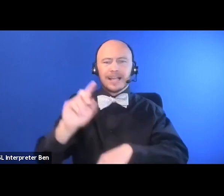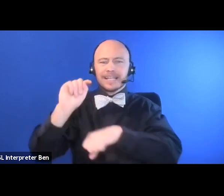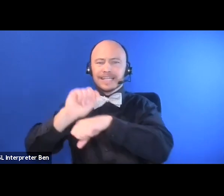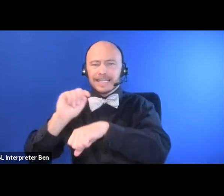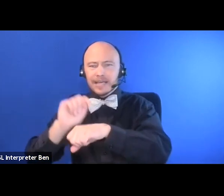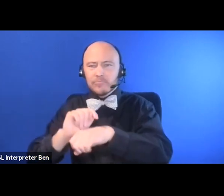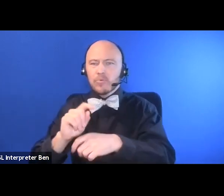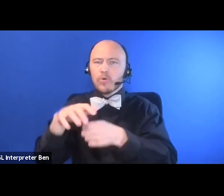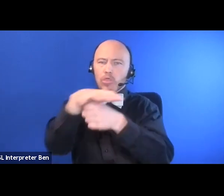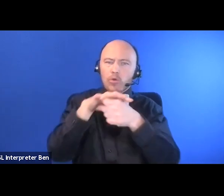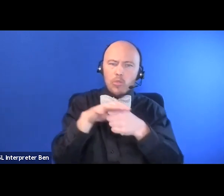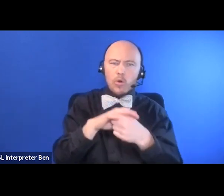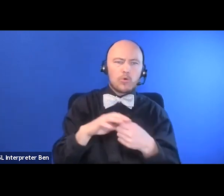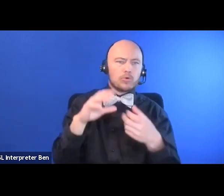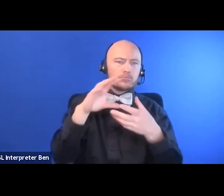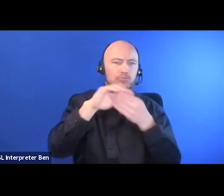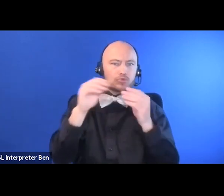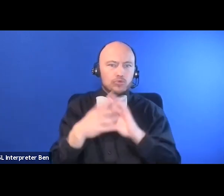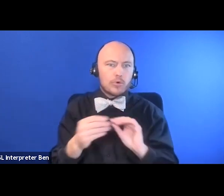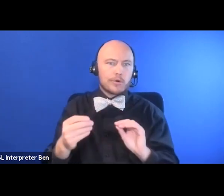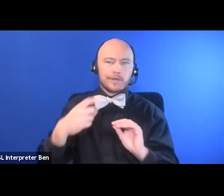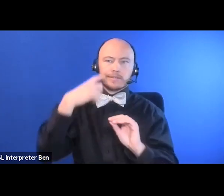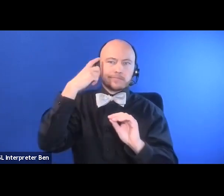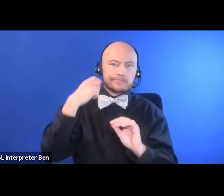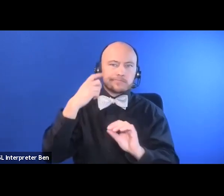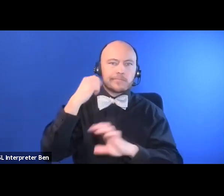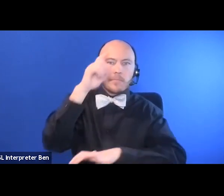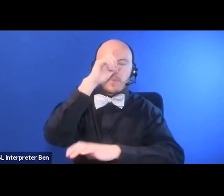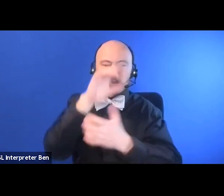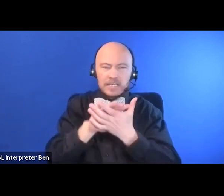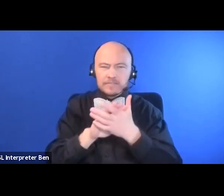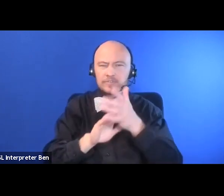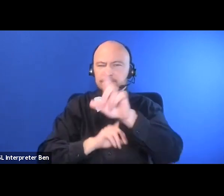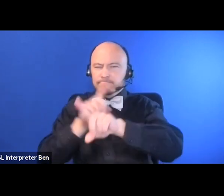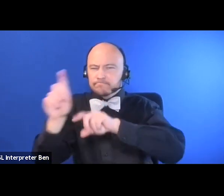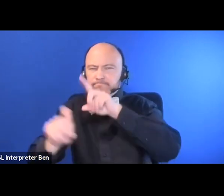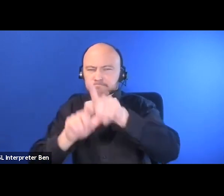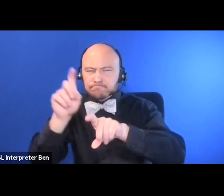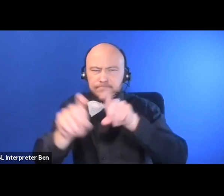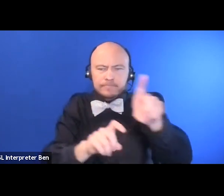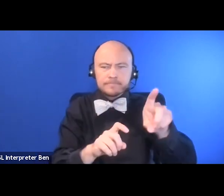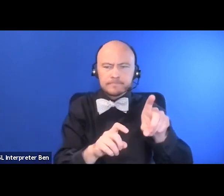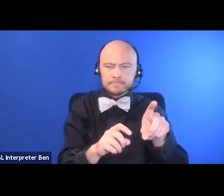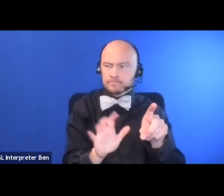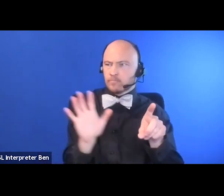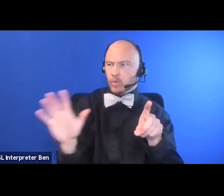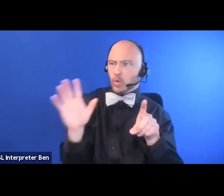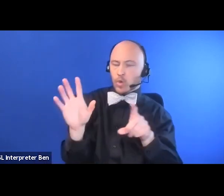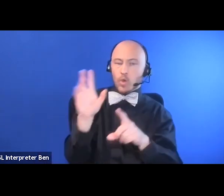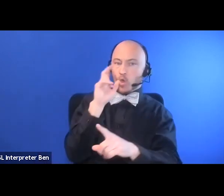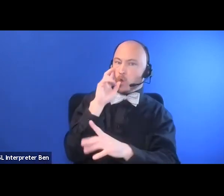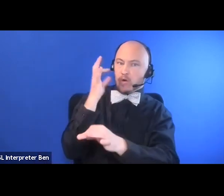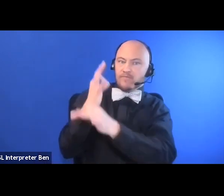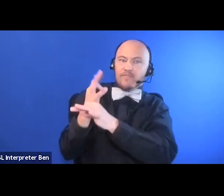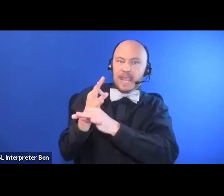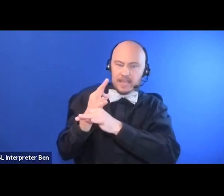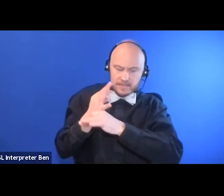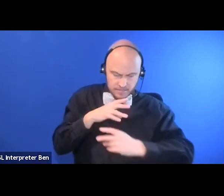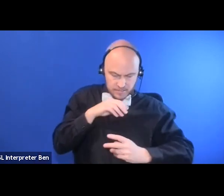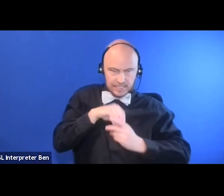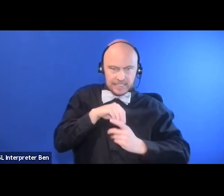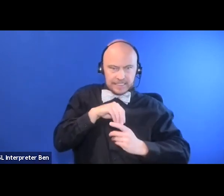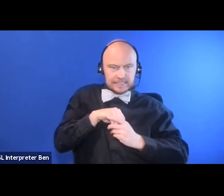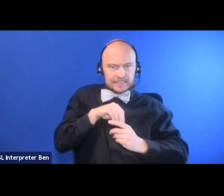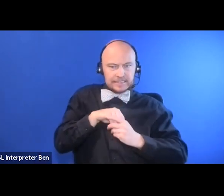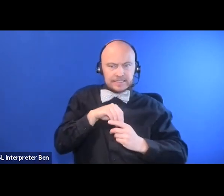folklore, superstitions, and beliefs. But the faith that you harbored within you was the